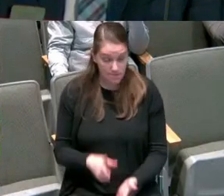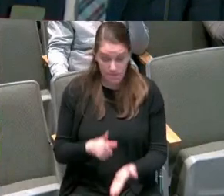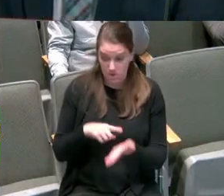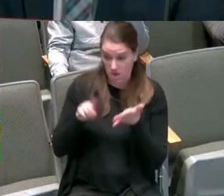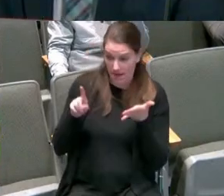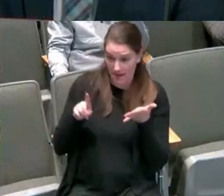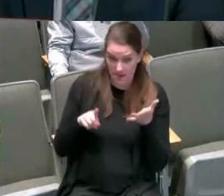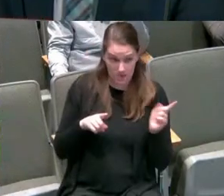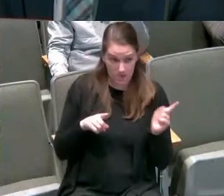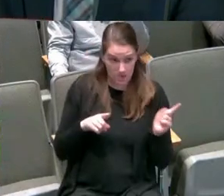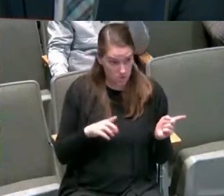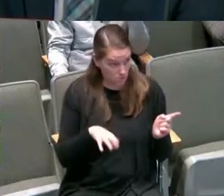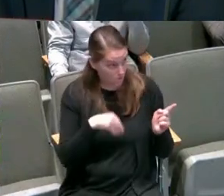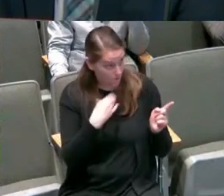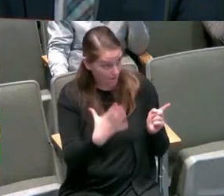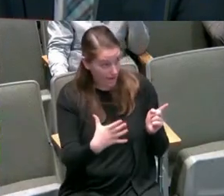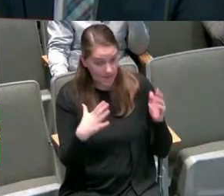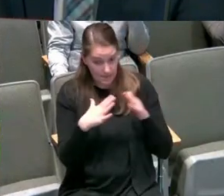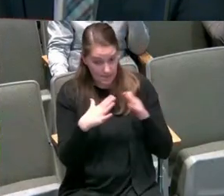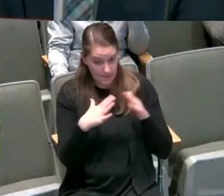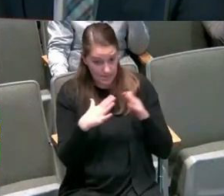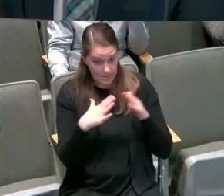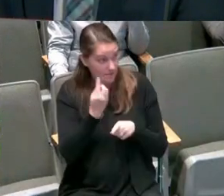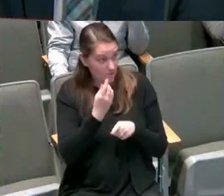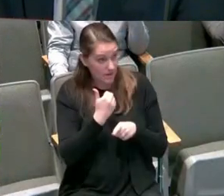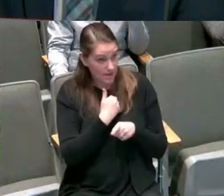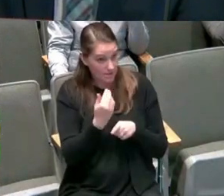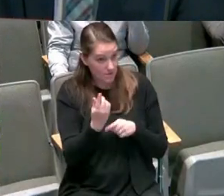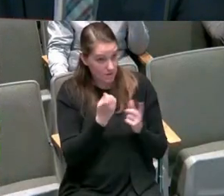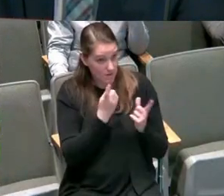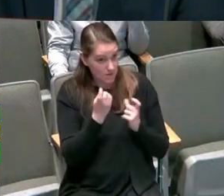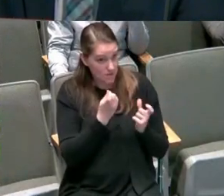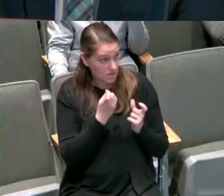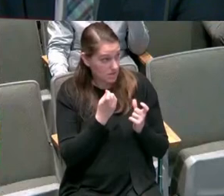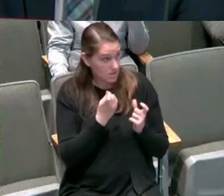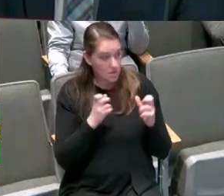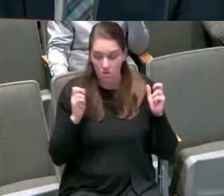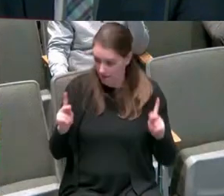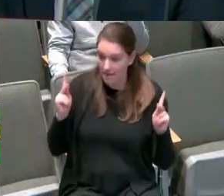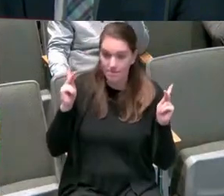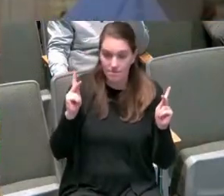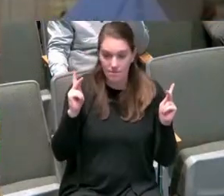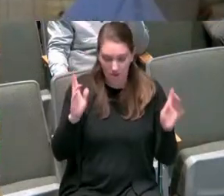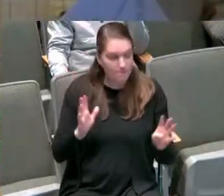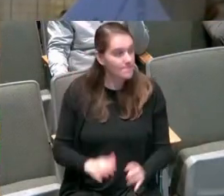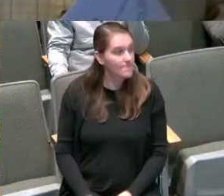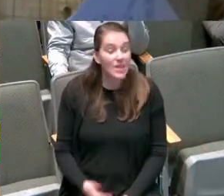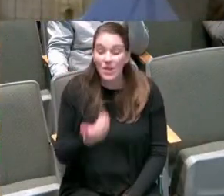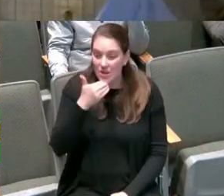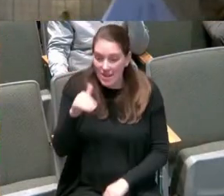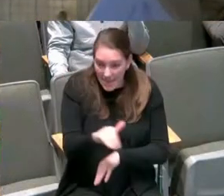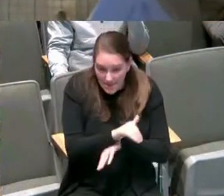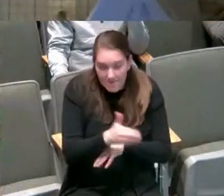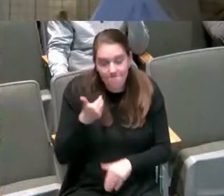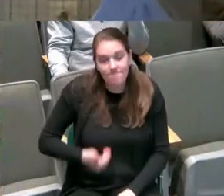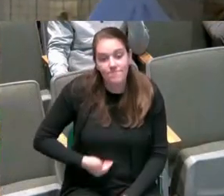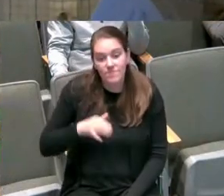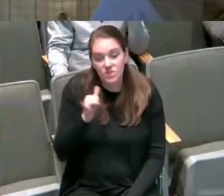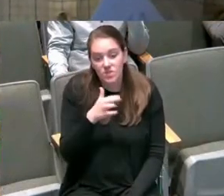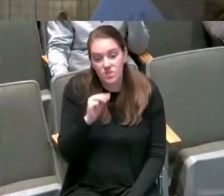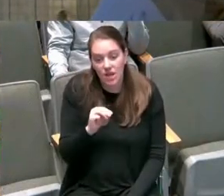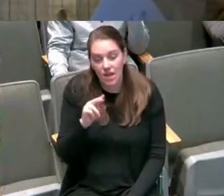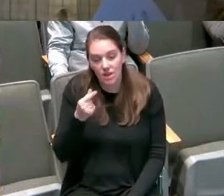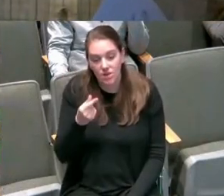gonna provide a town report right and then if someone has a question okay um good evening my name is John